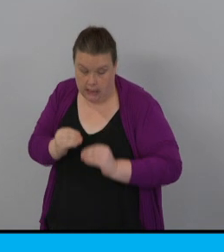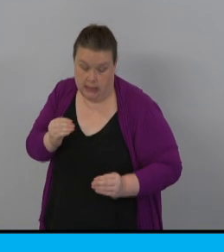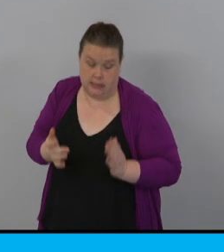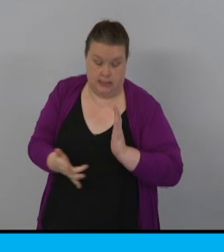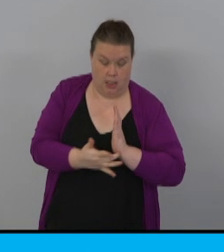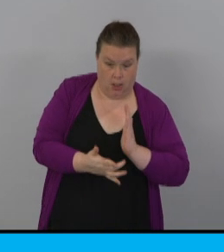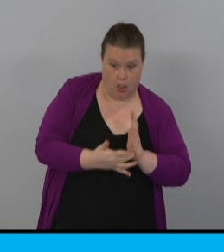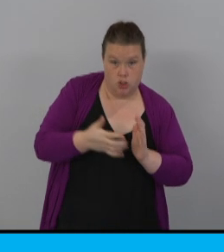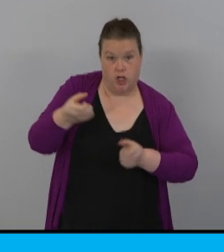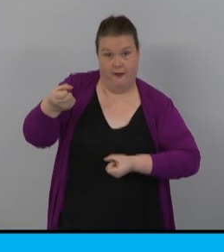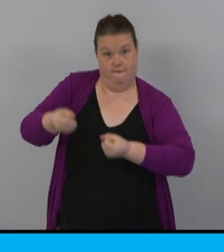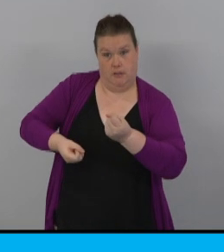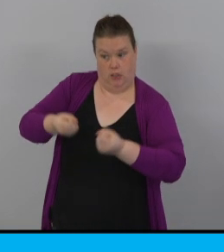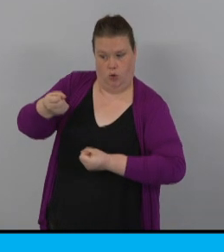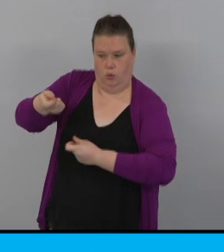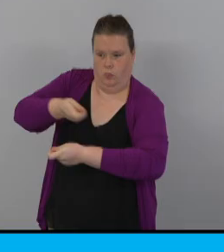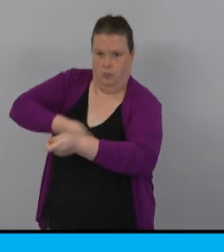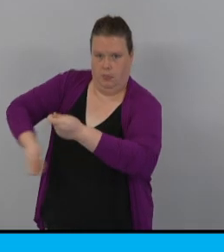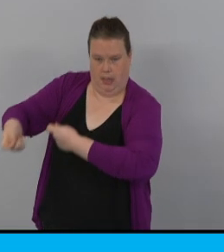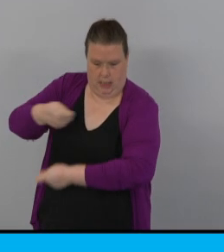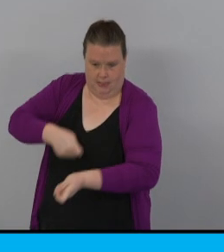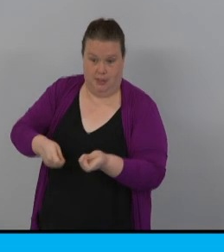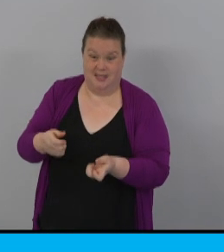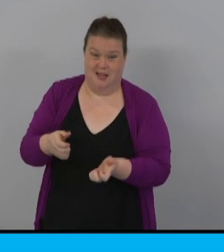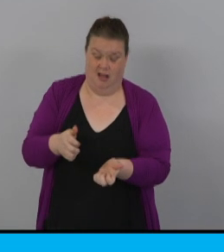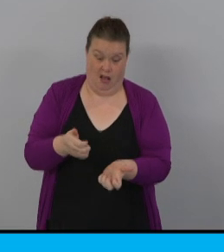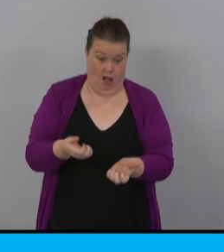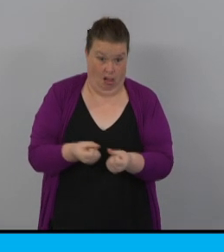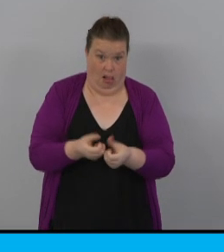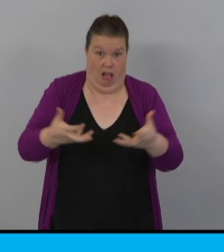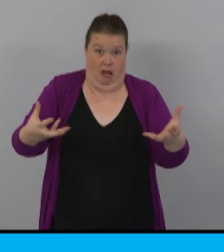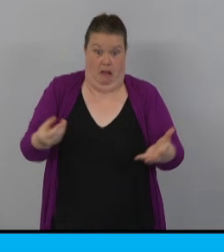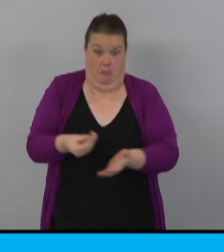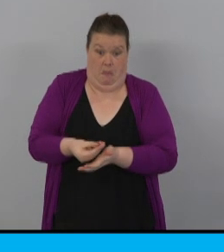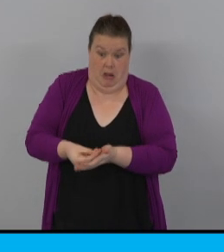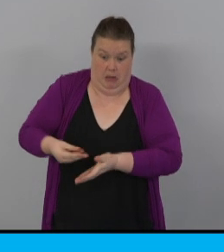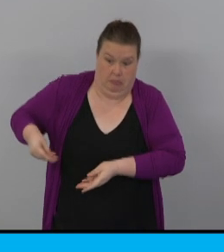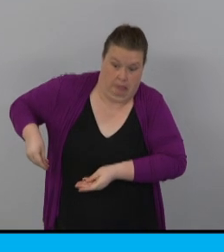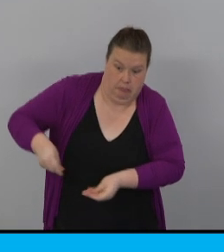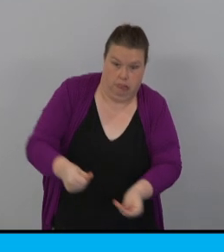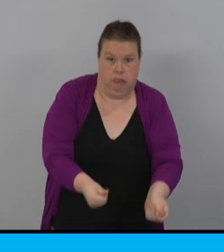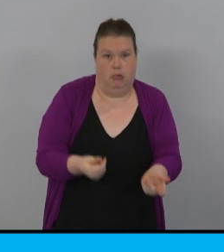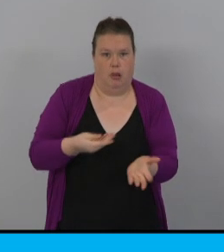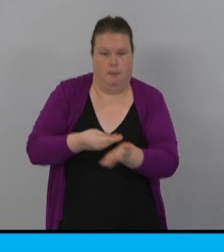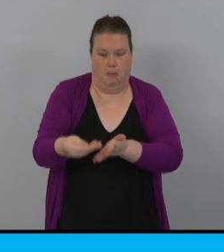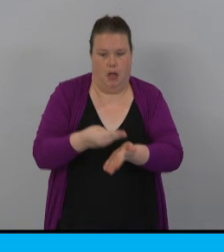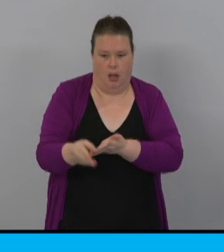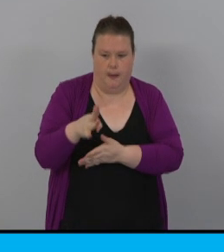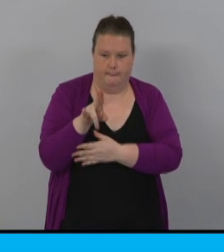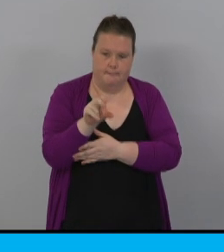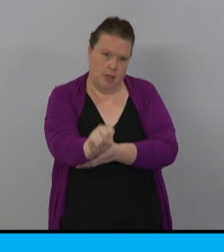buying buses as we brought transportation in last year, but I think we